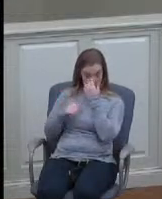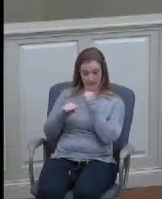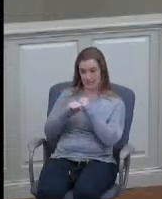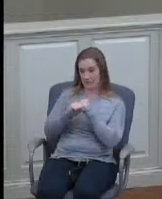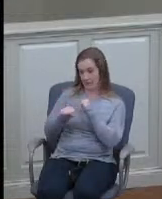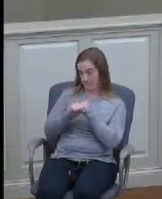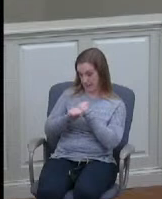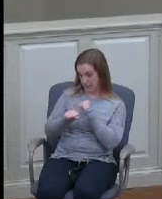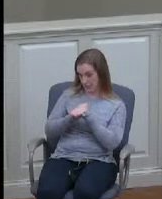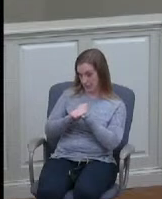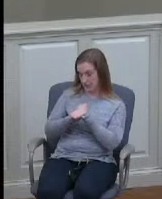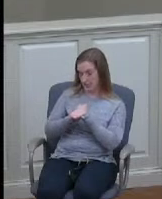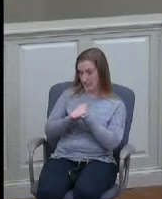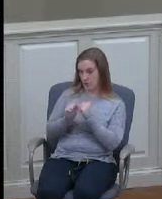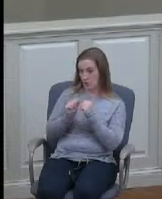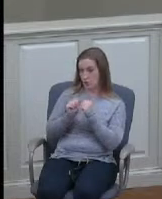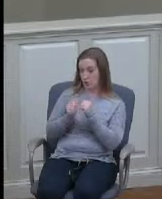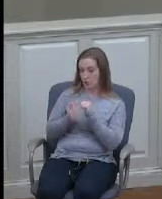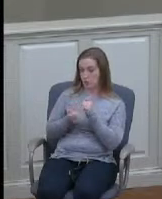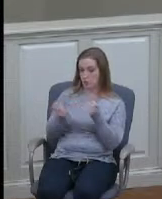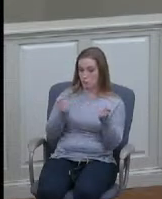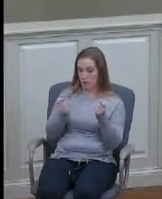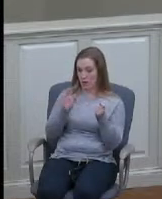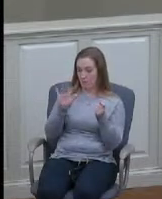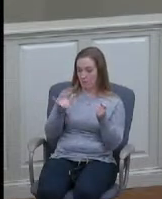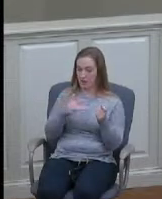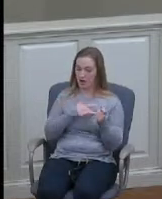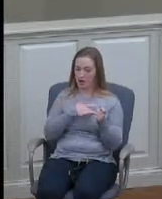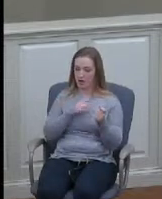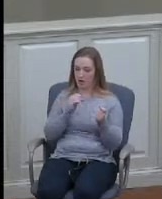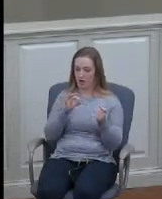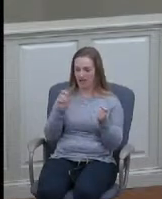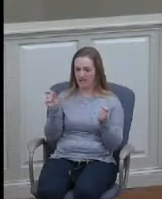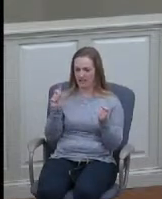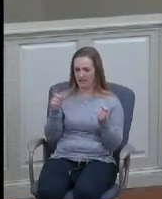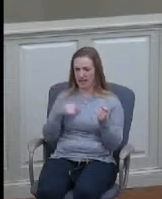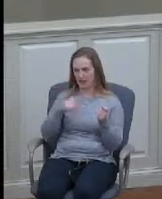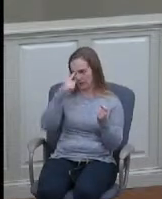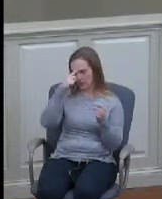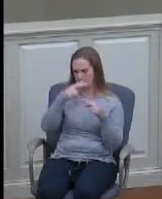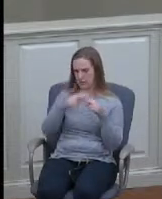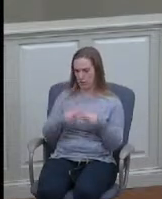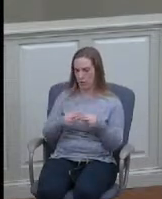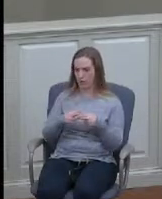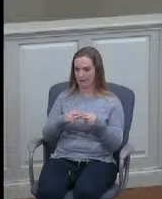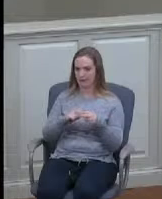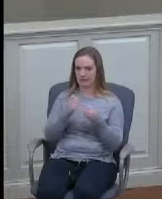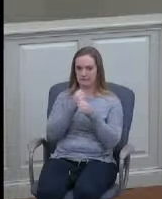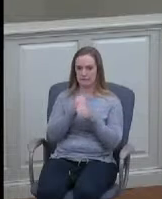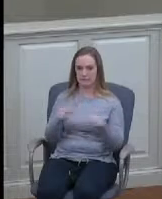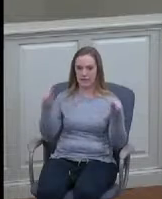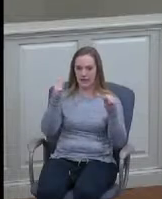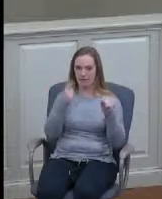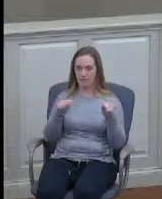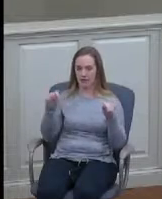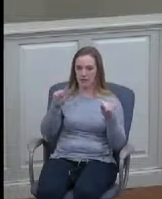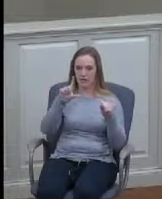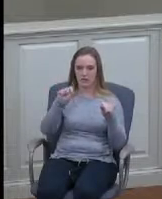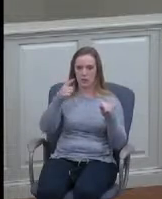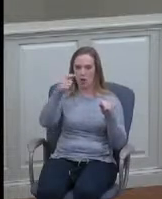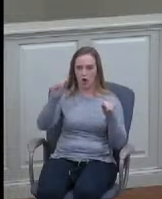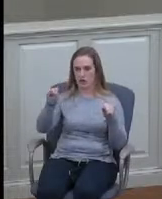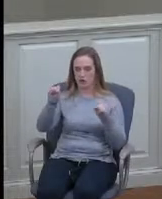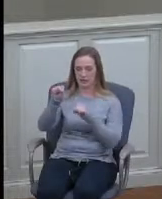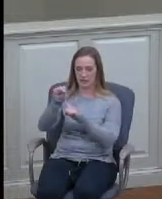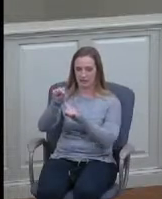run by the Heart of Danville to save the logs. I think it was called Save the Logs, creatively. Yeah, I